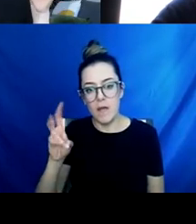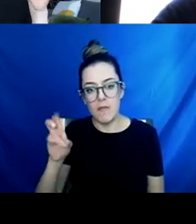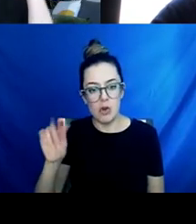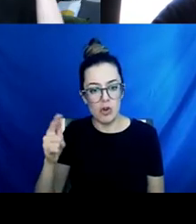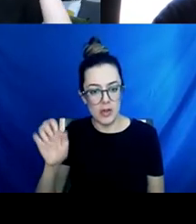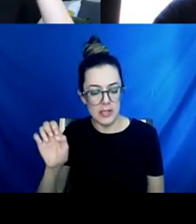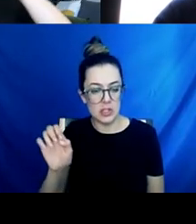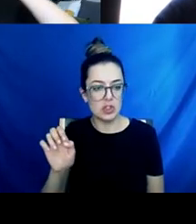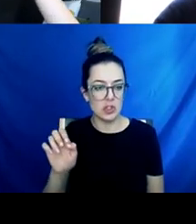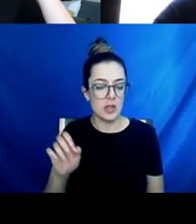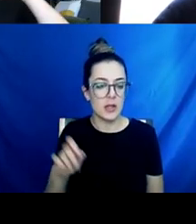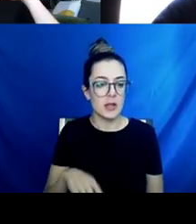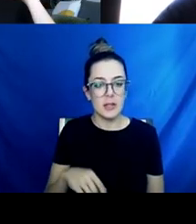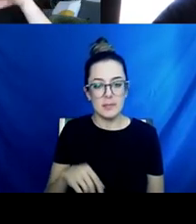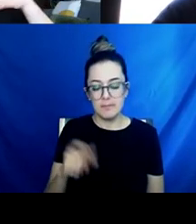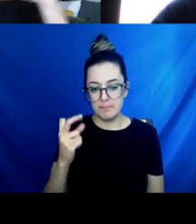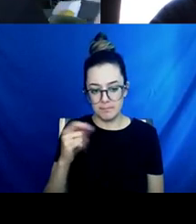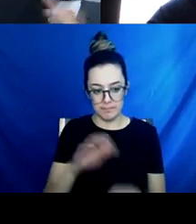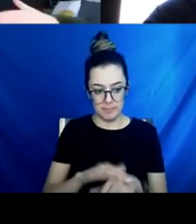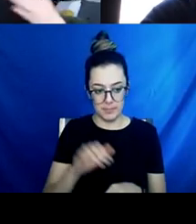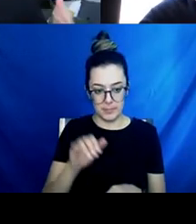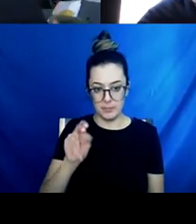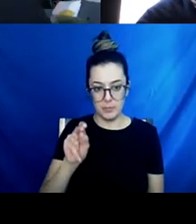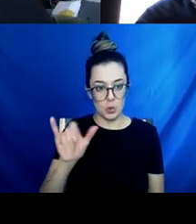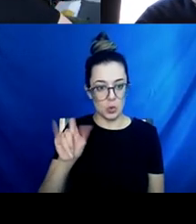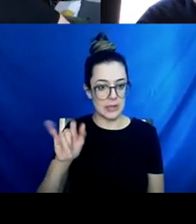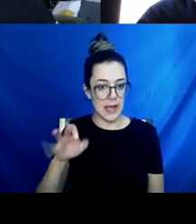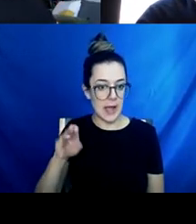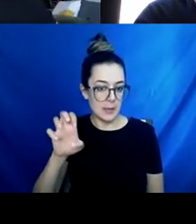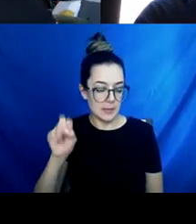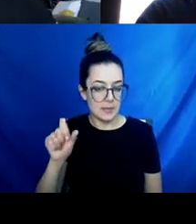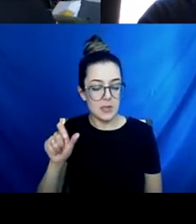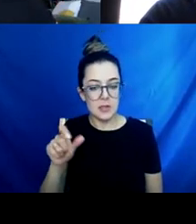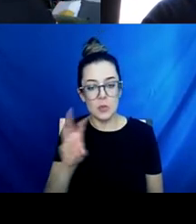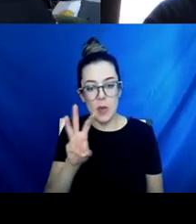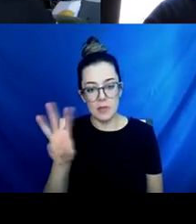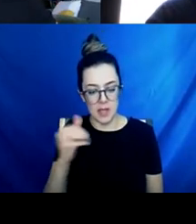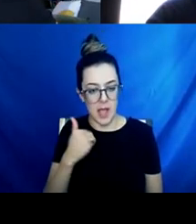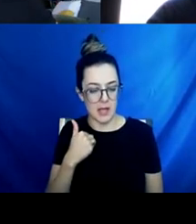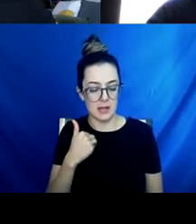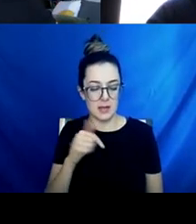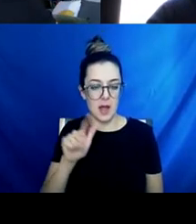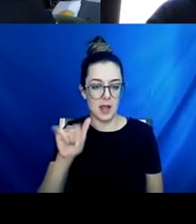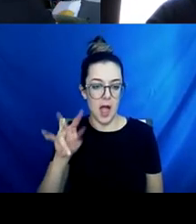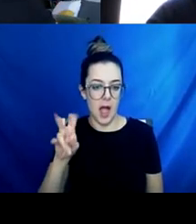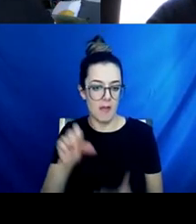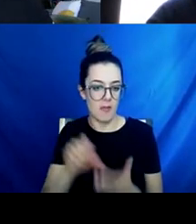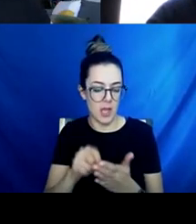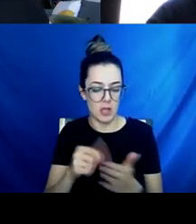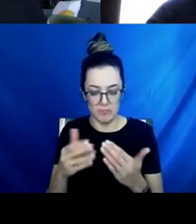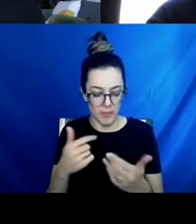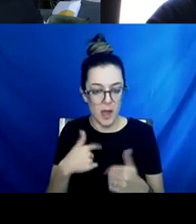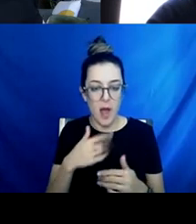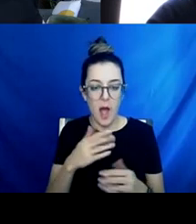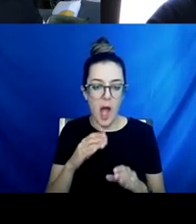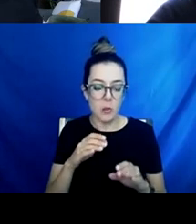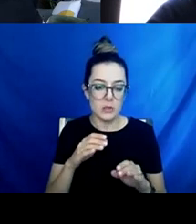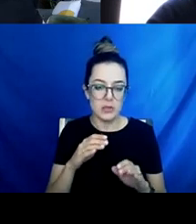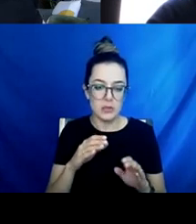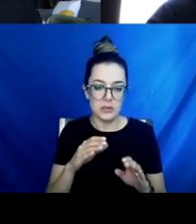what's happening to the Haitian women, men, and children at the border? I think it kind of connects back to some of those questions about what is the role of journalism?